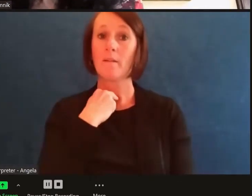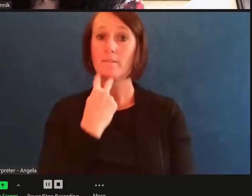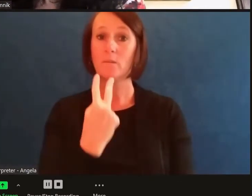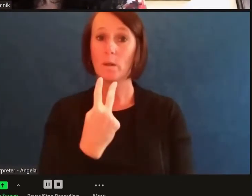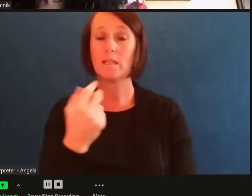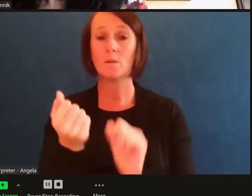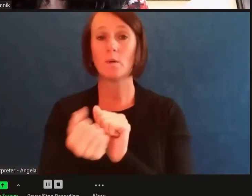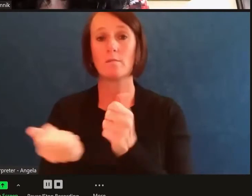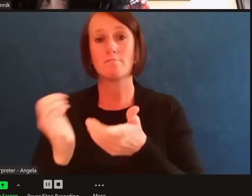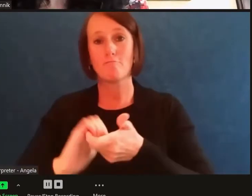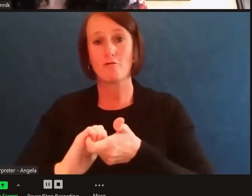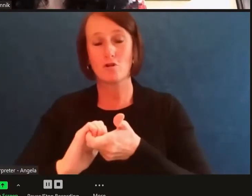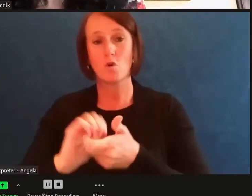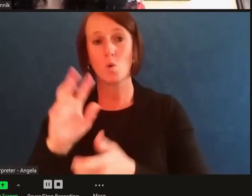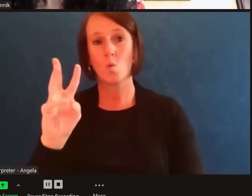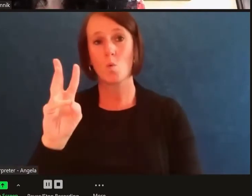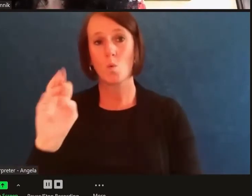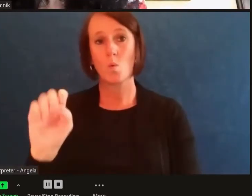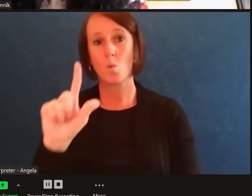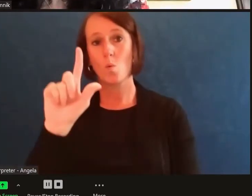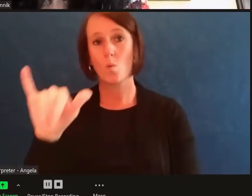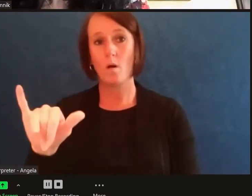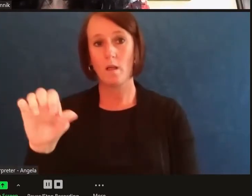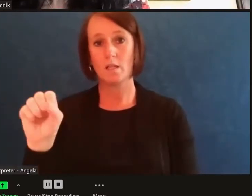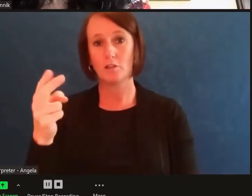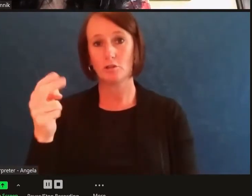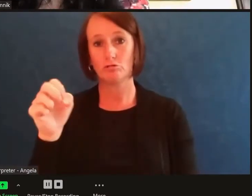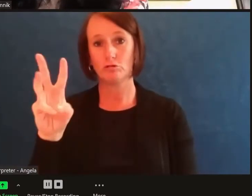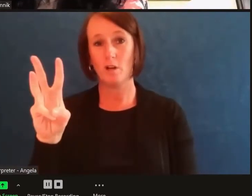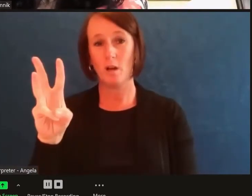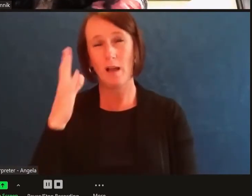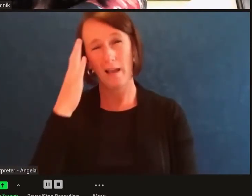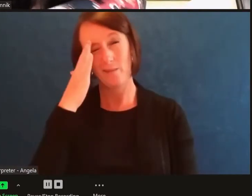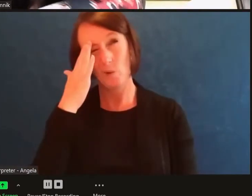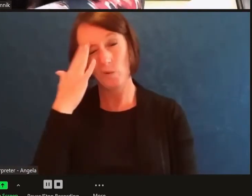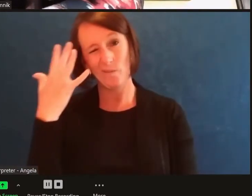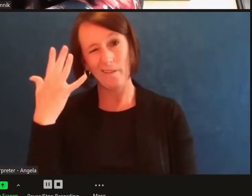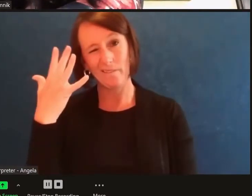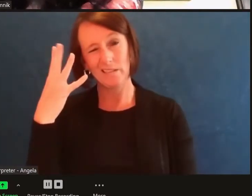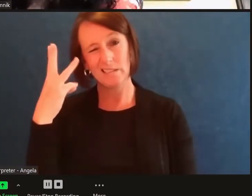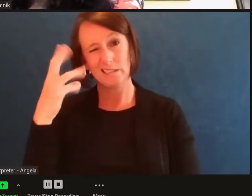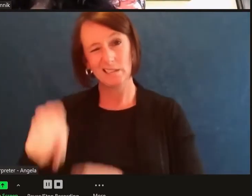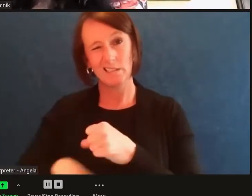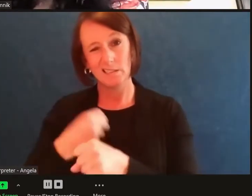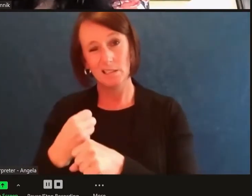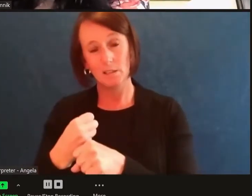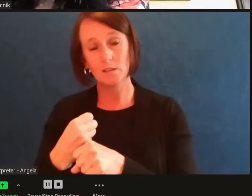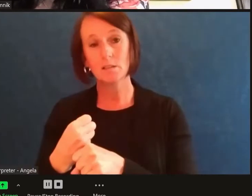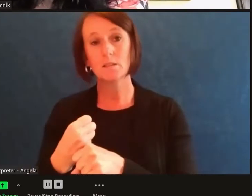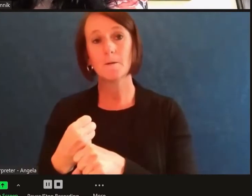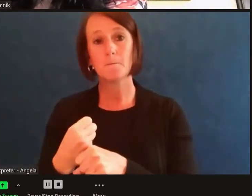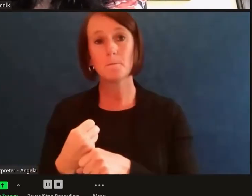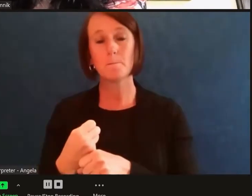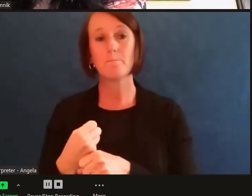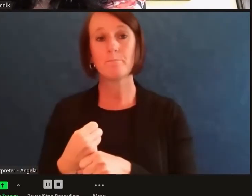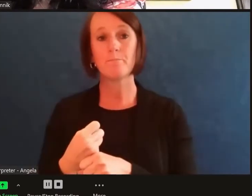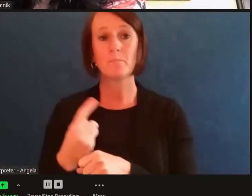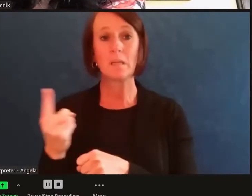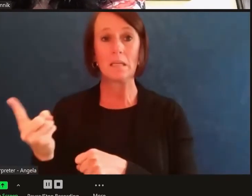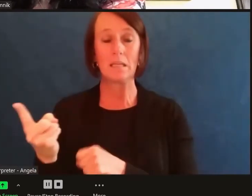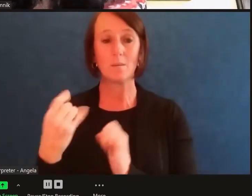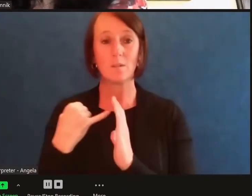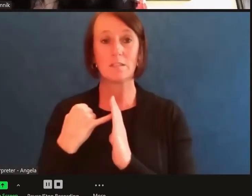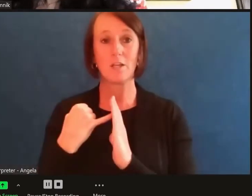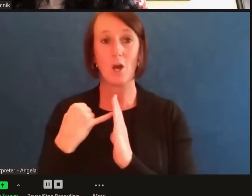Shaw. Wally, I've known for about 5 or 6 years. He was the emerging artist of the year in Mississauga when I